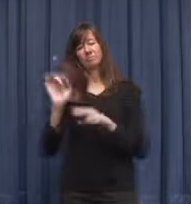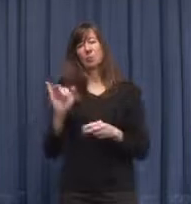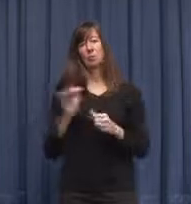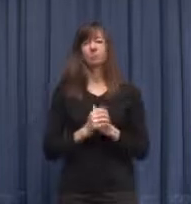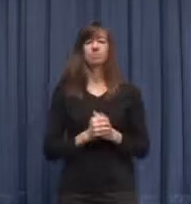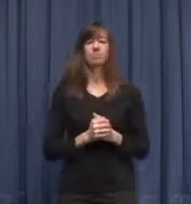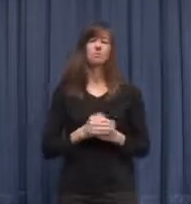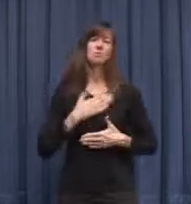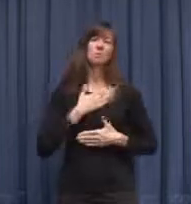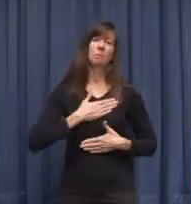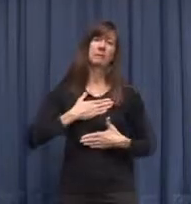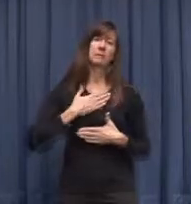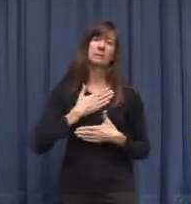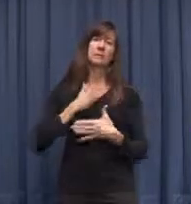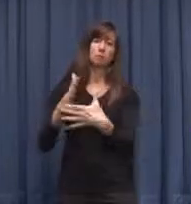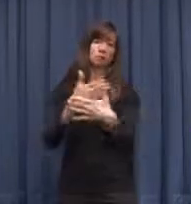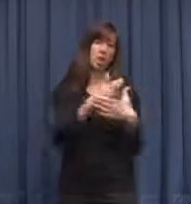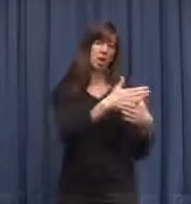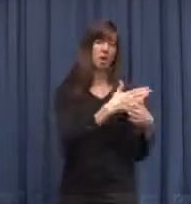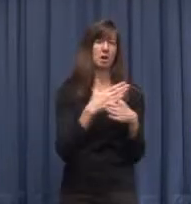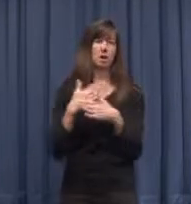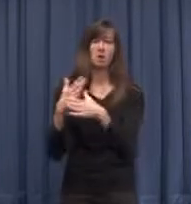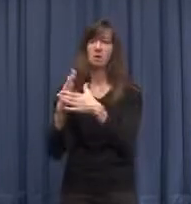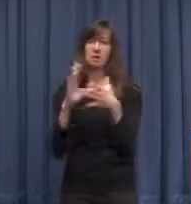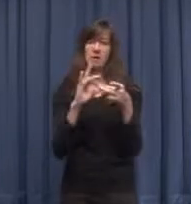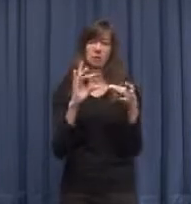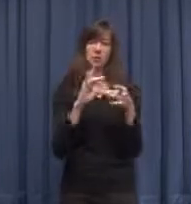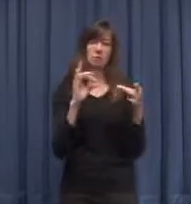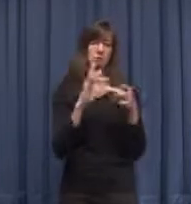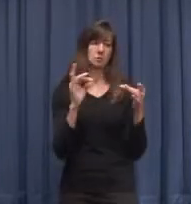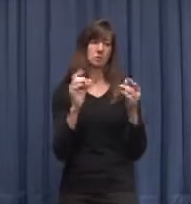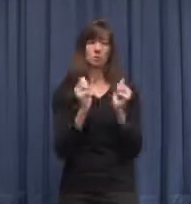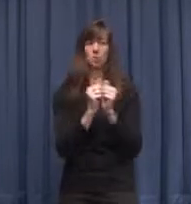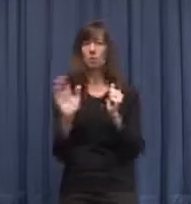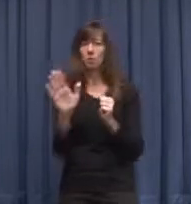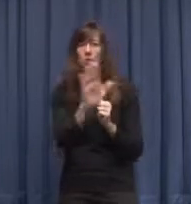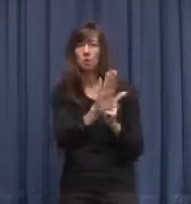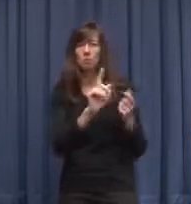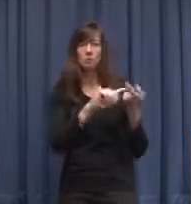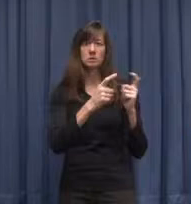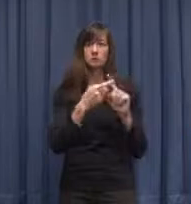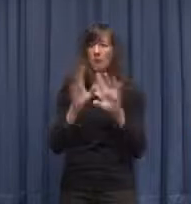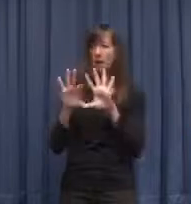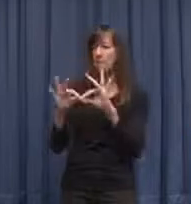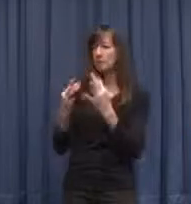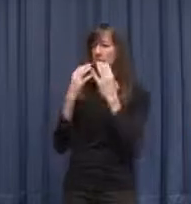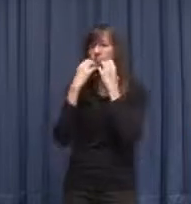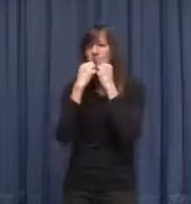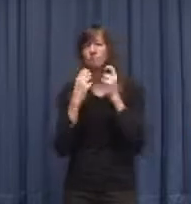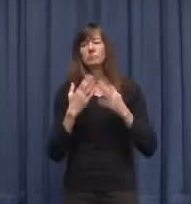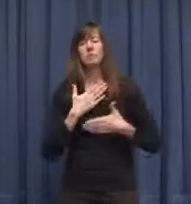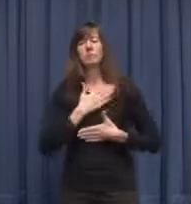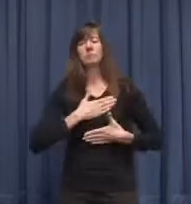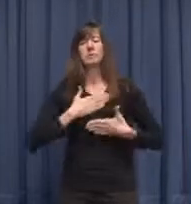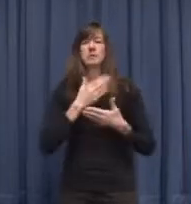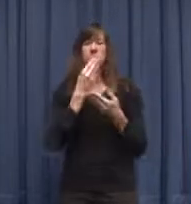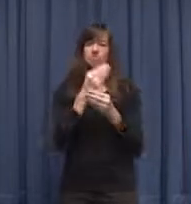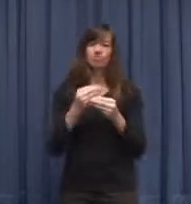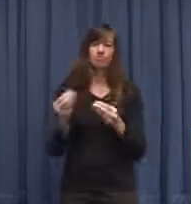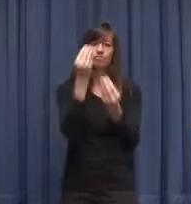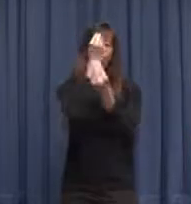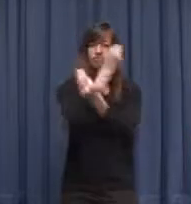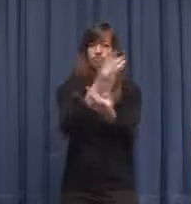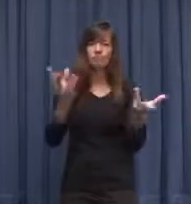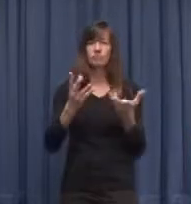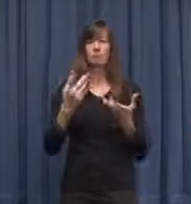share that urgency and spread that urgency, because it's going to take every single one of us working to get